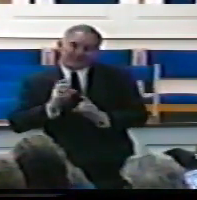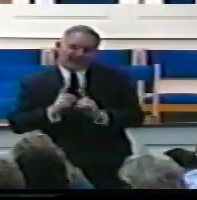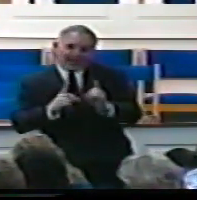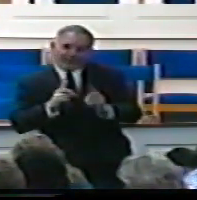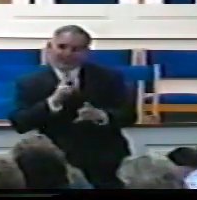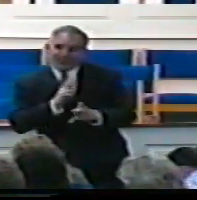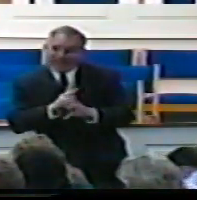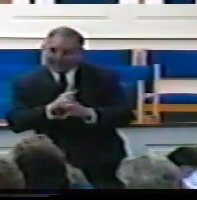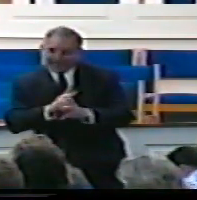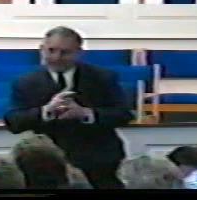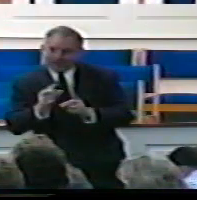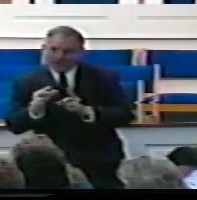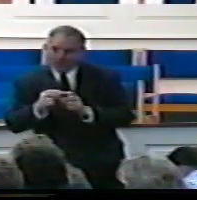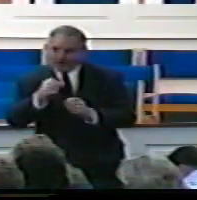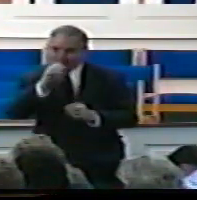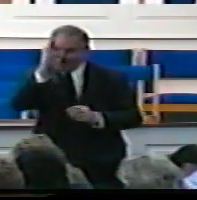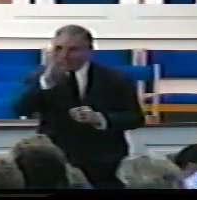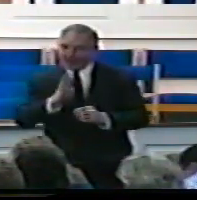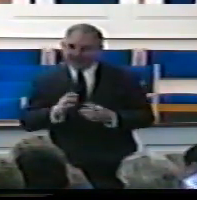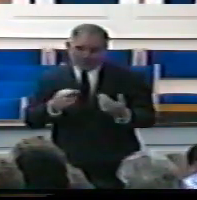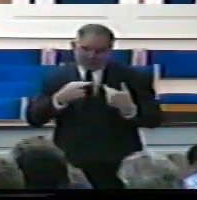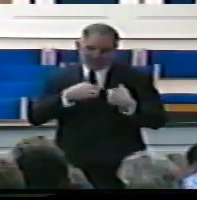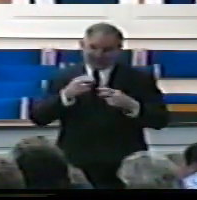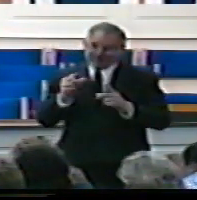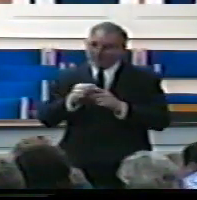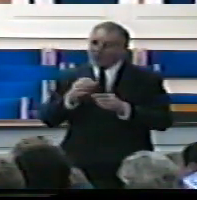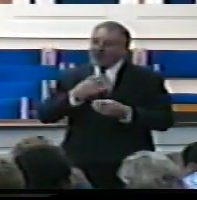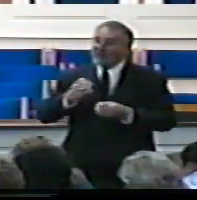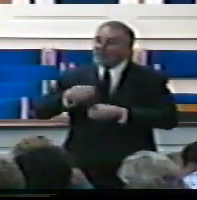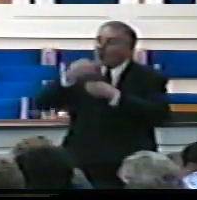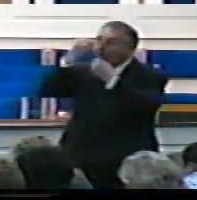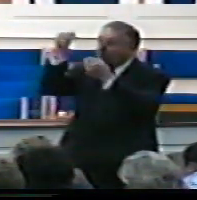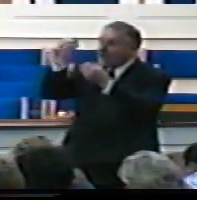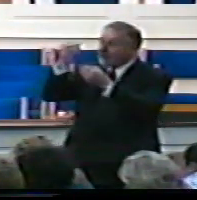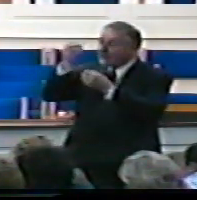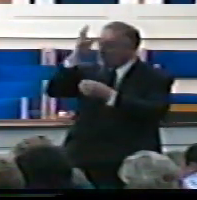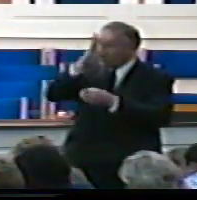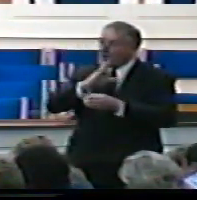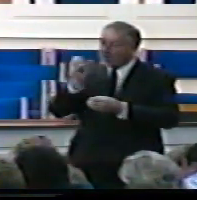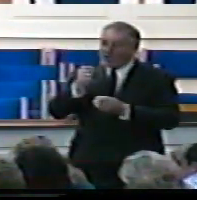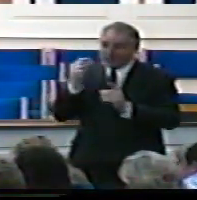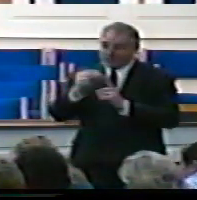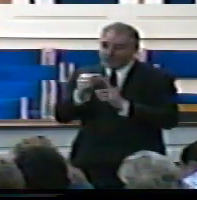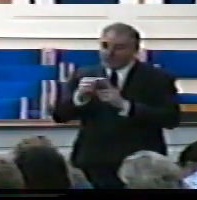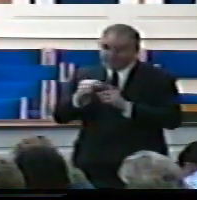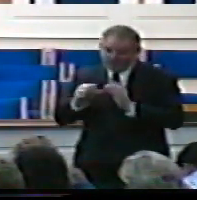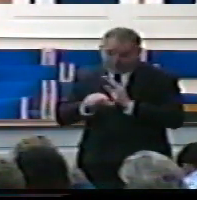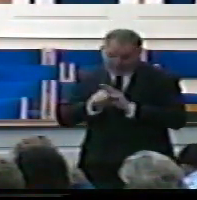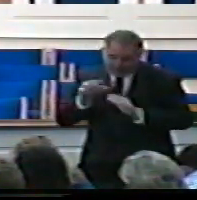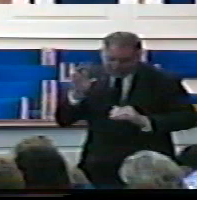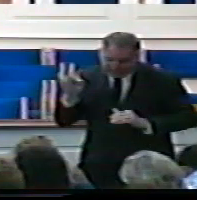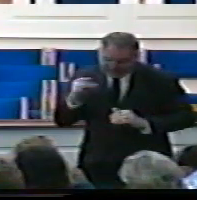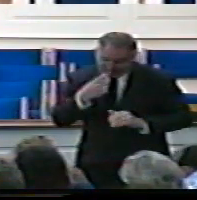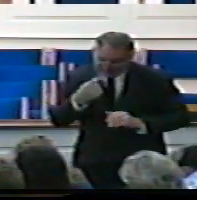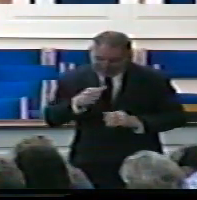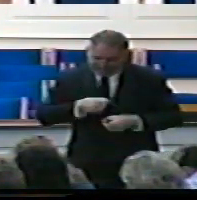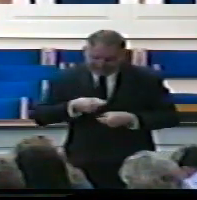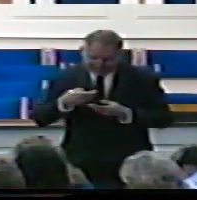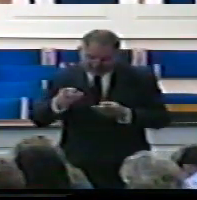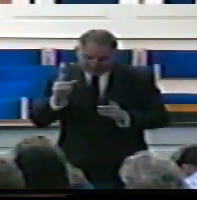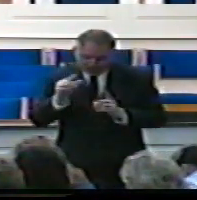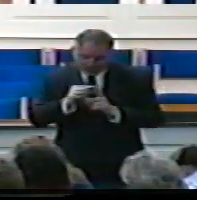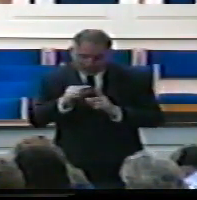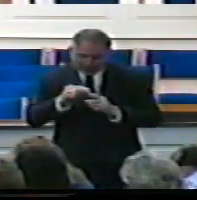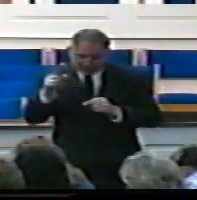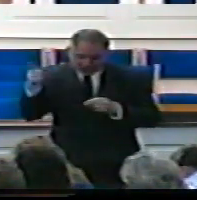only receive the Word of God, we're to obey the Word of God. Is that right? In verse number 8, he says, verse number 8, for I have given them the words that